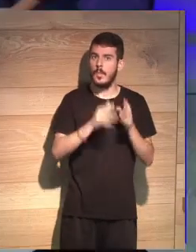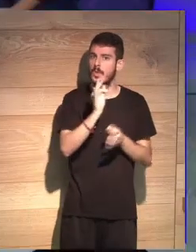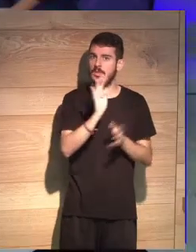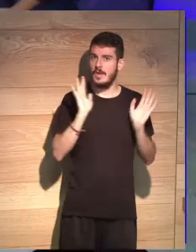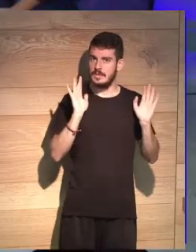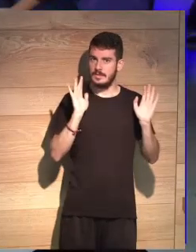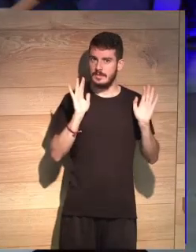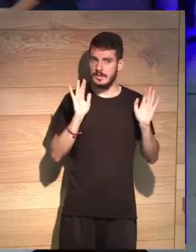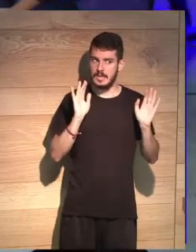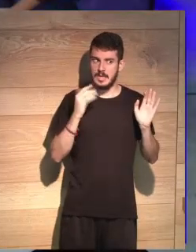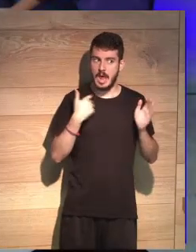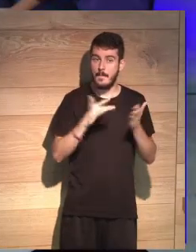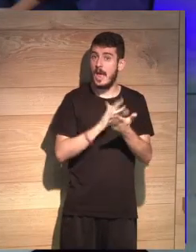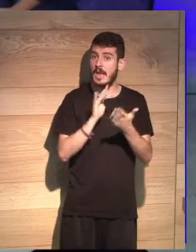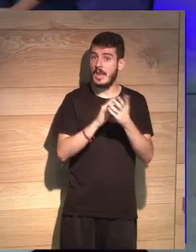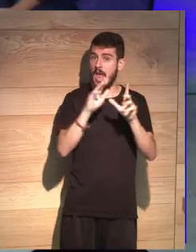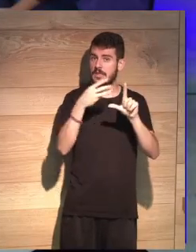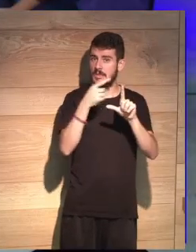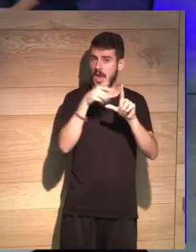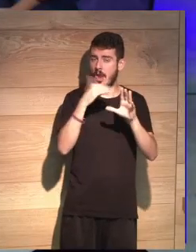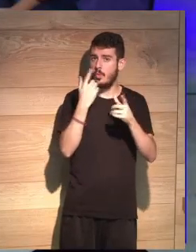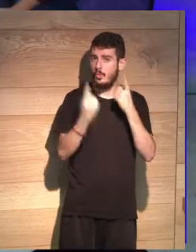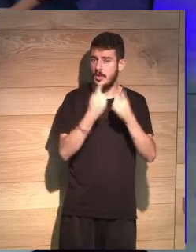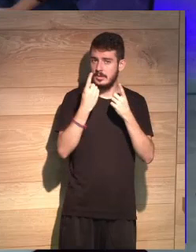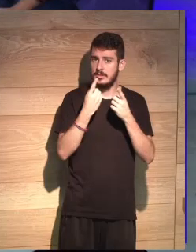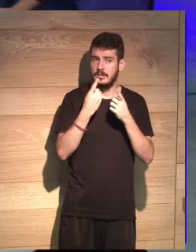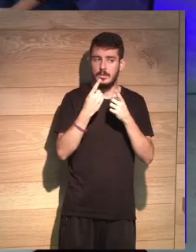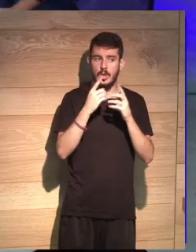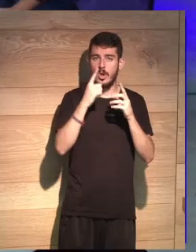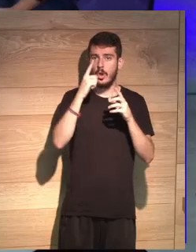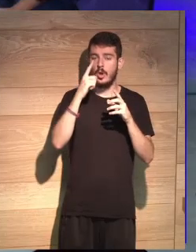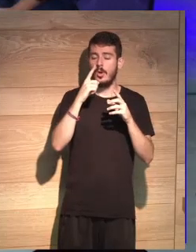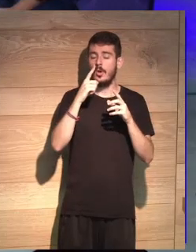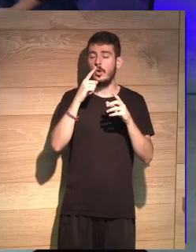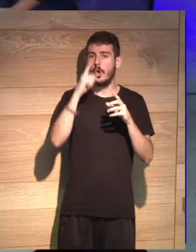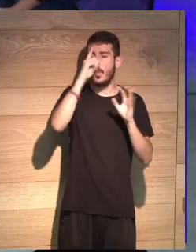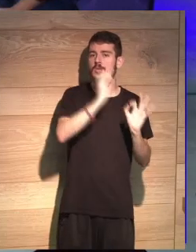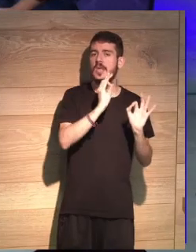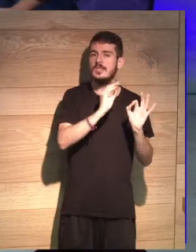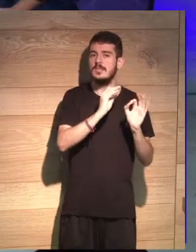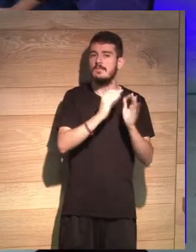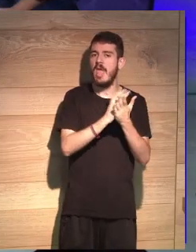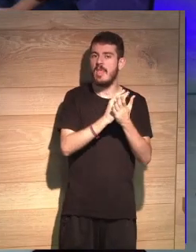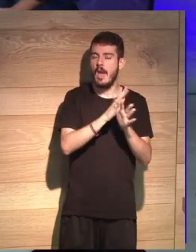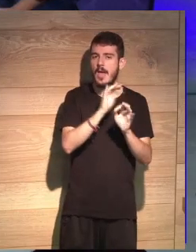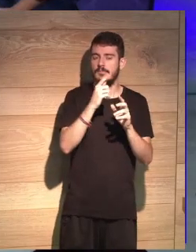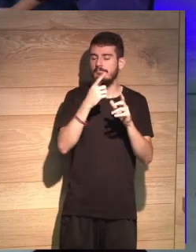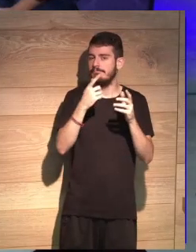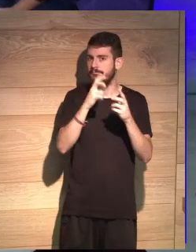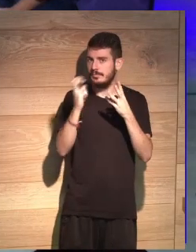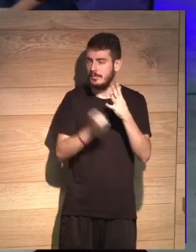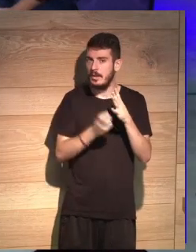aspects, we should emphasize the good aspects. And there are some websites